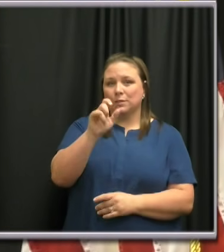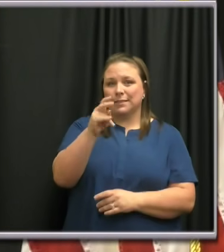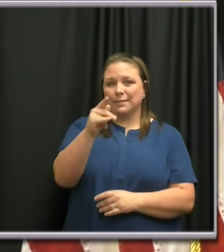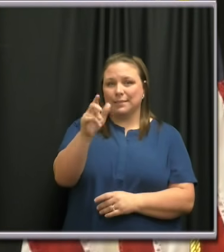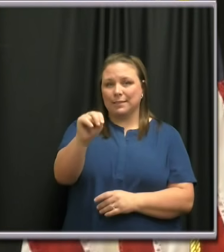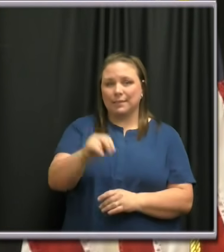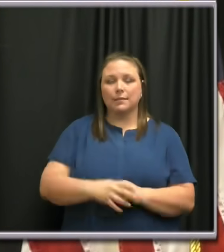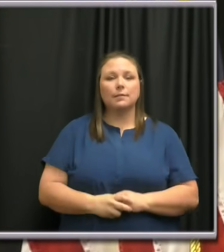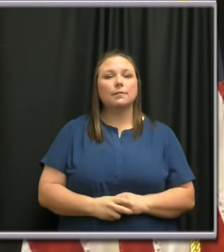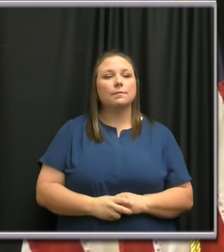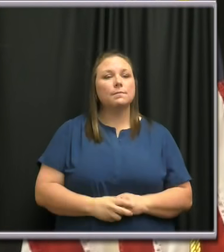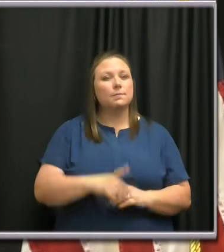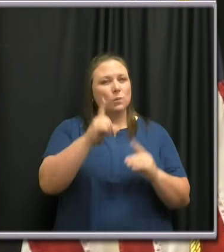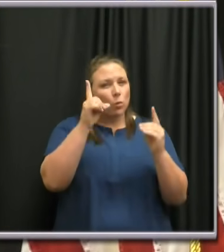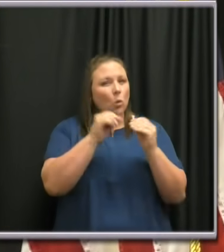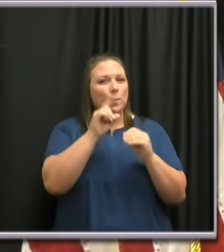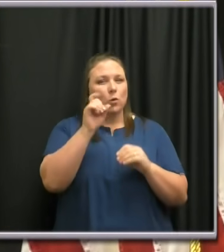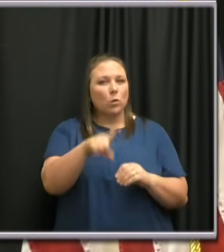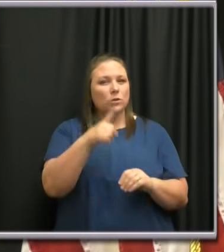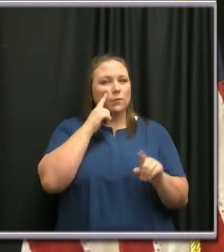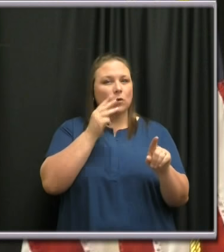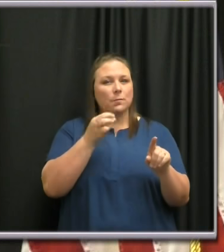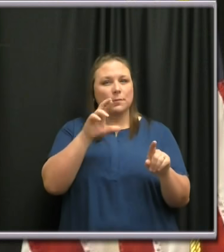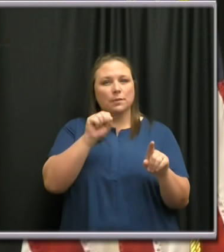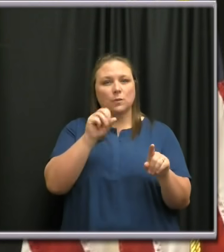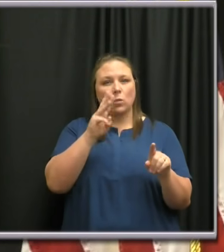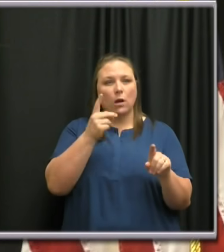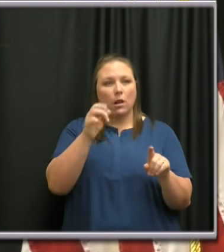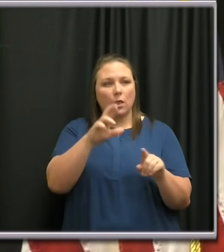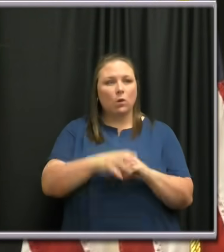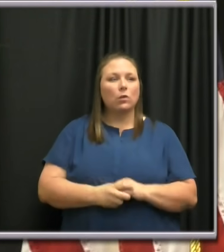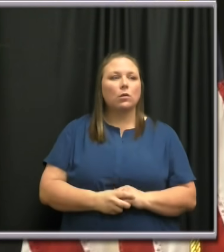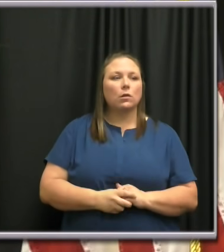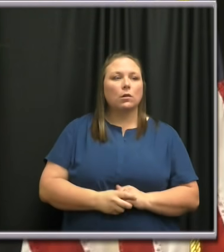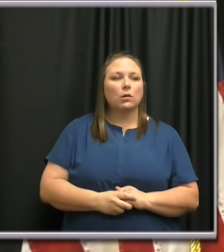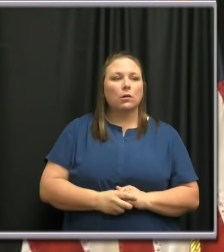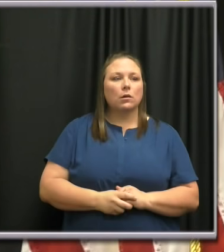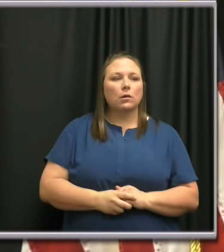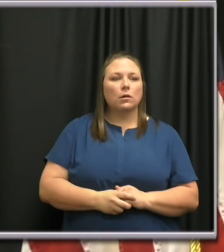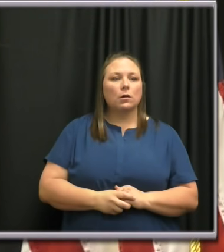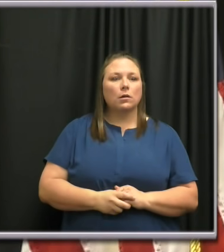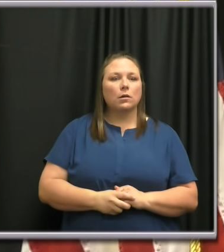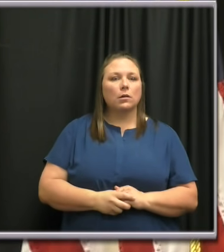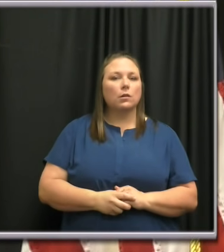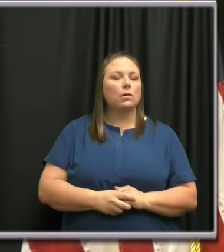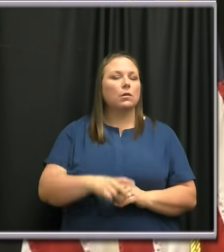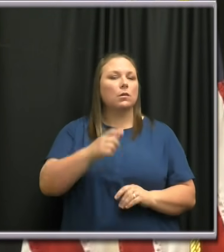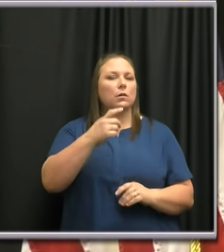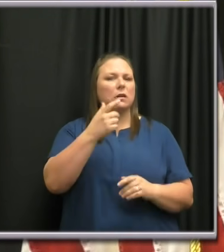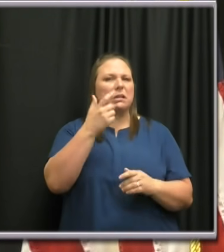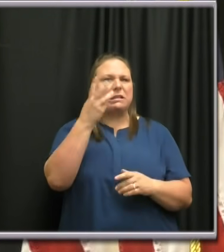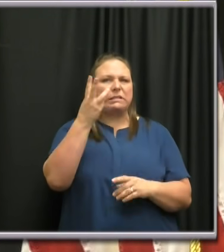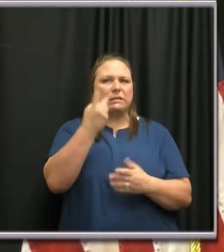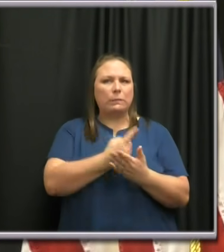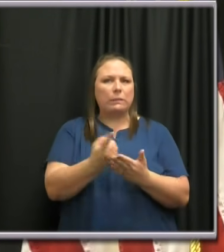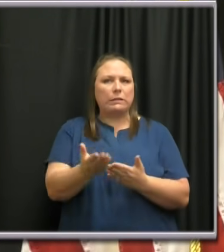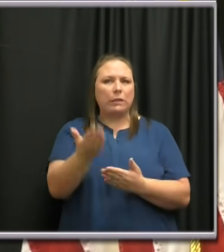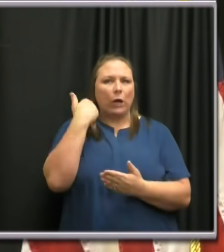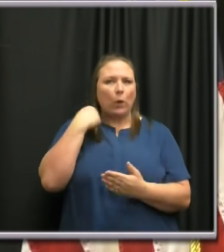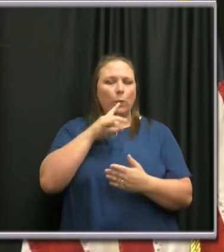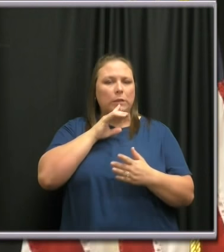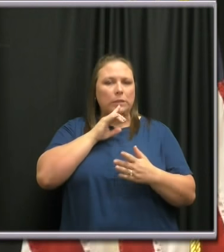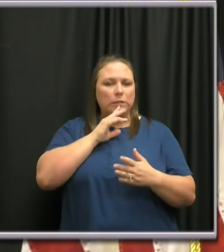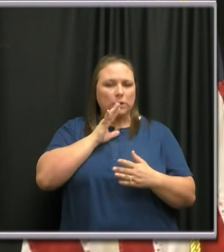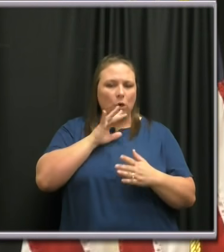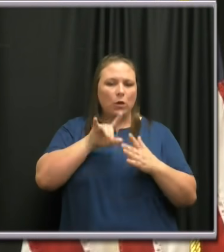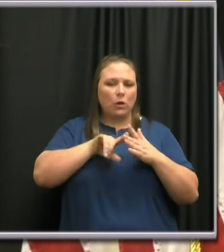Hi, everybody. One more question for Ms. Waller. So when we spoke, well, I think it was like 6 weeks ago, about contact tracing sort